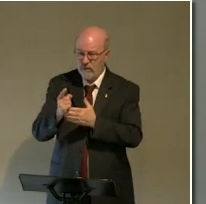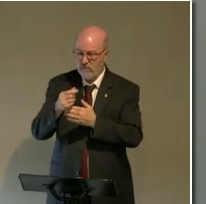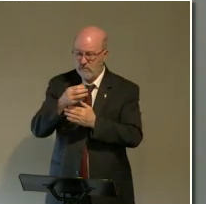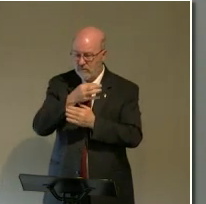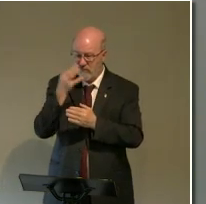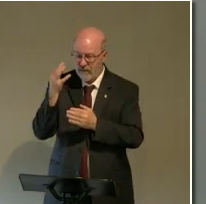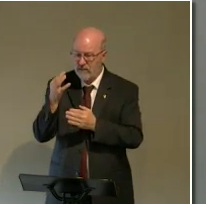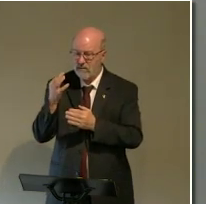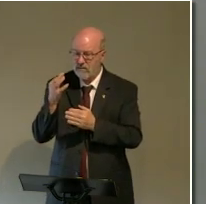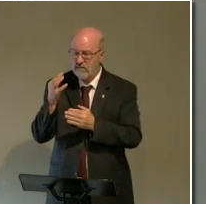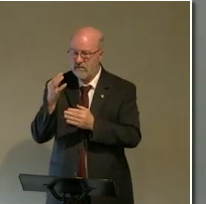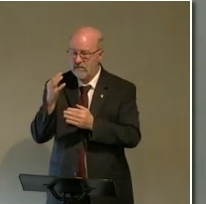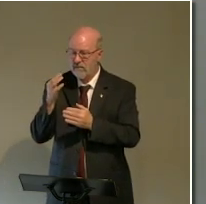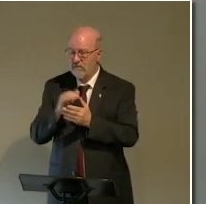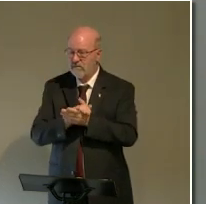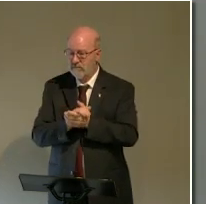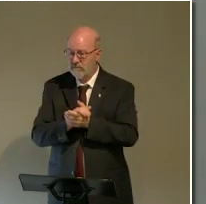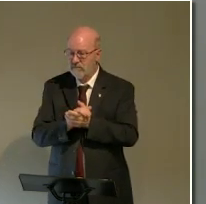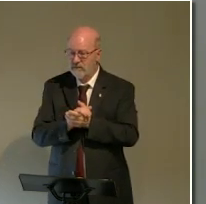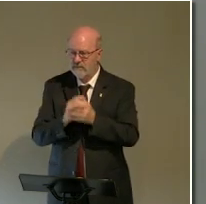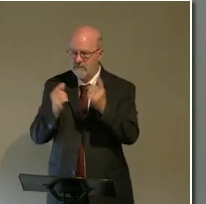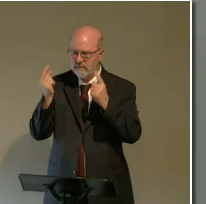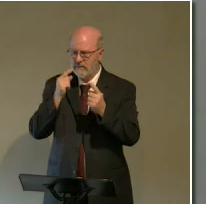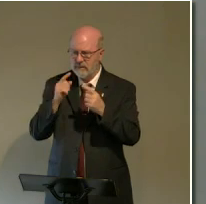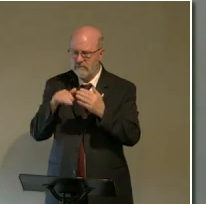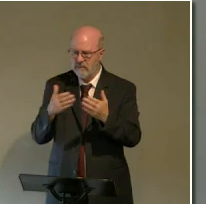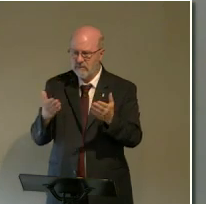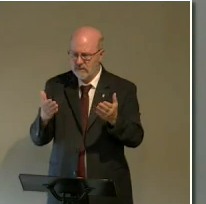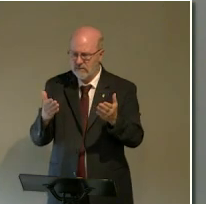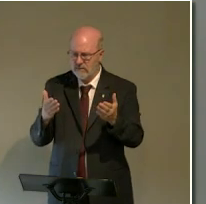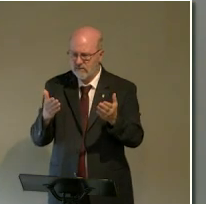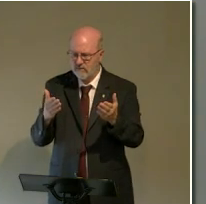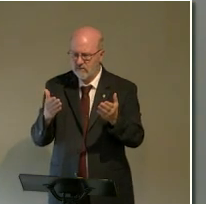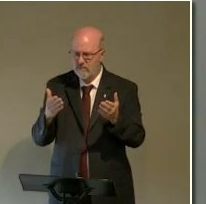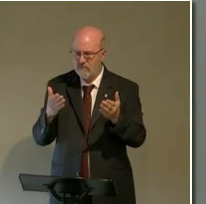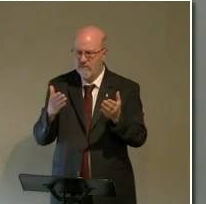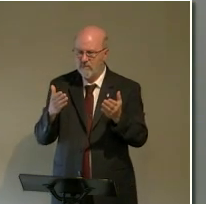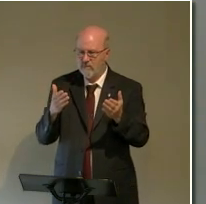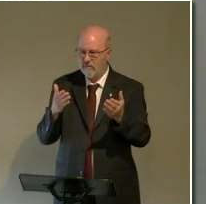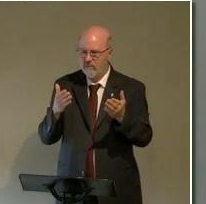fast and think about these things, okay?